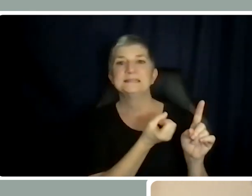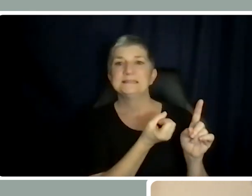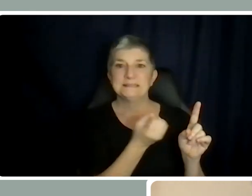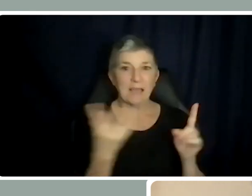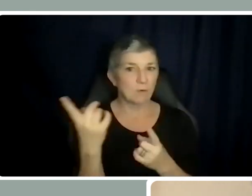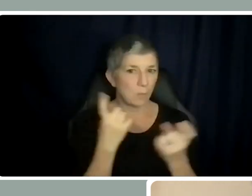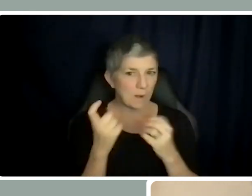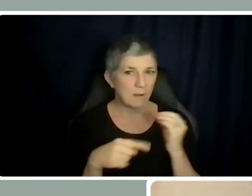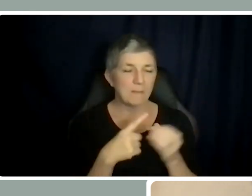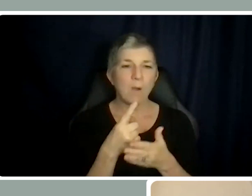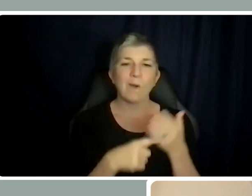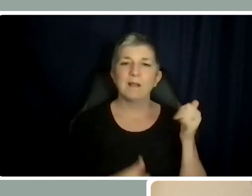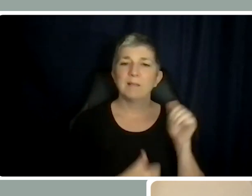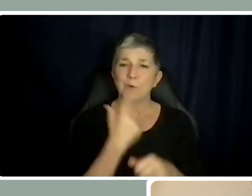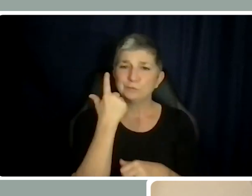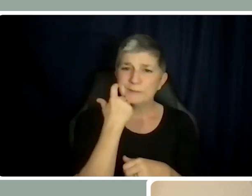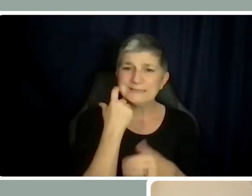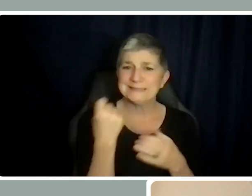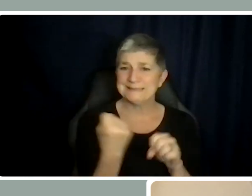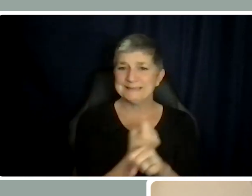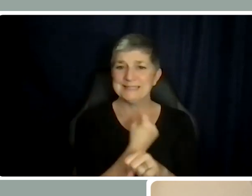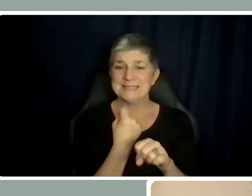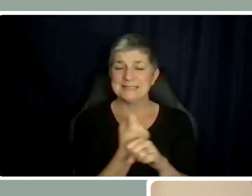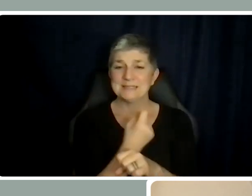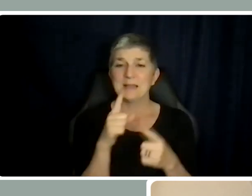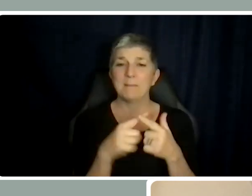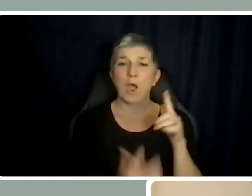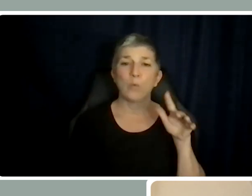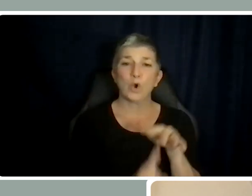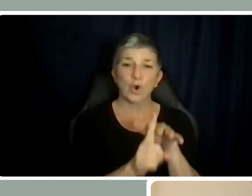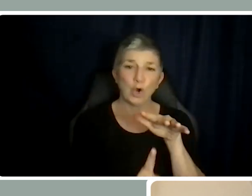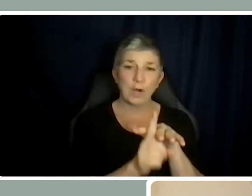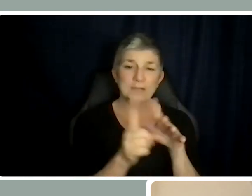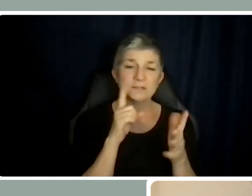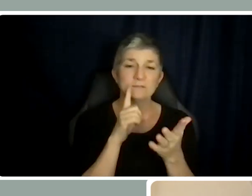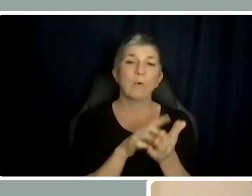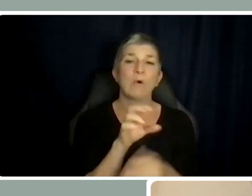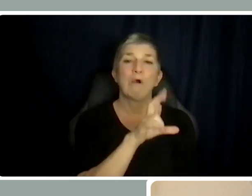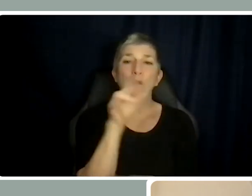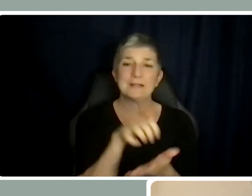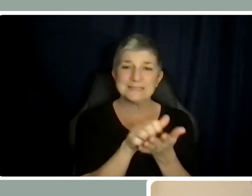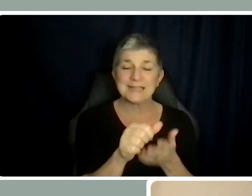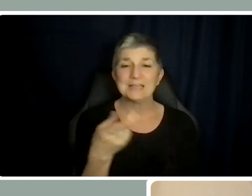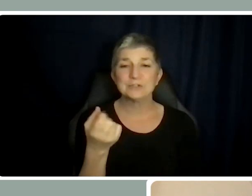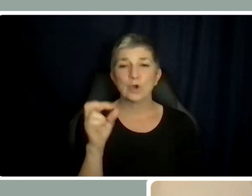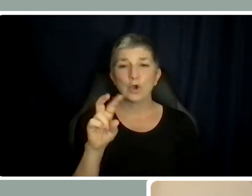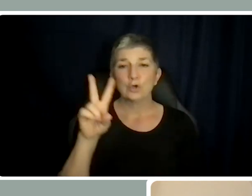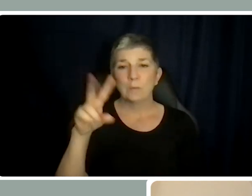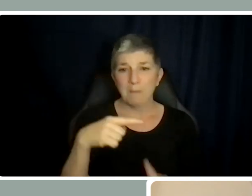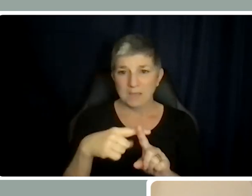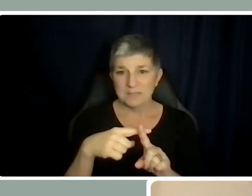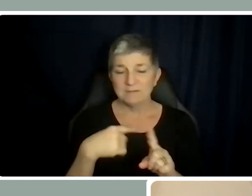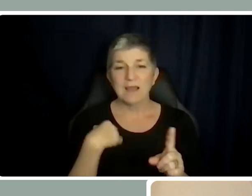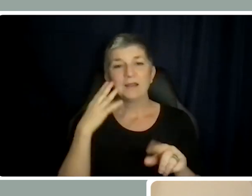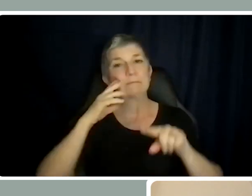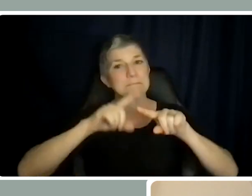questions about what are the latest stats on recurrence for early stage HER2 positive breast cancer. So I know it really